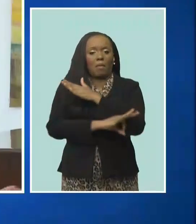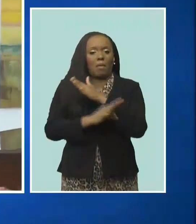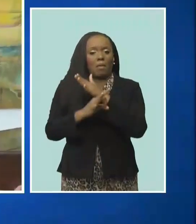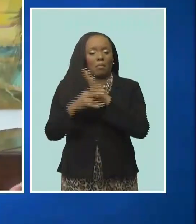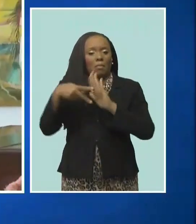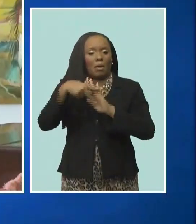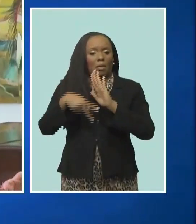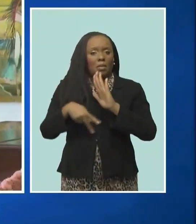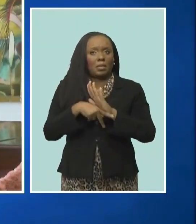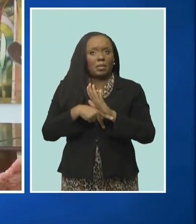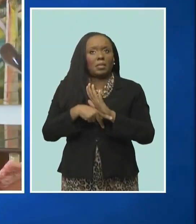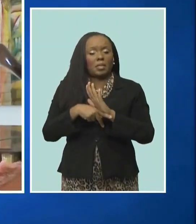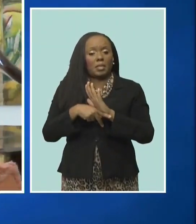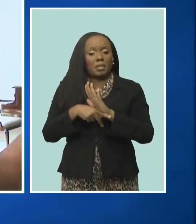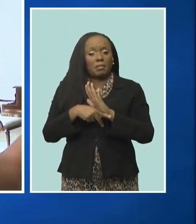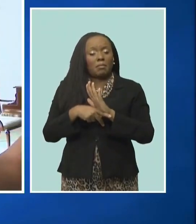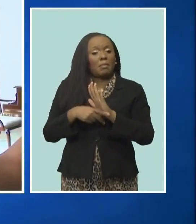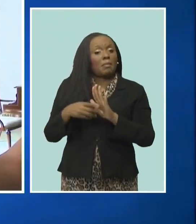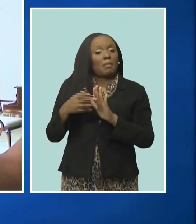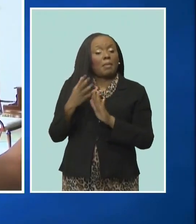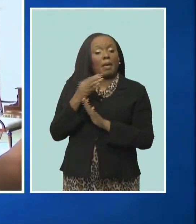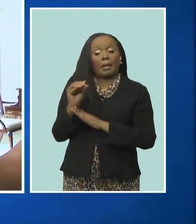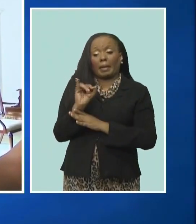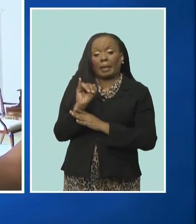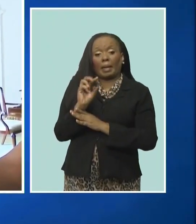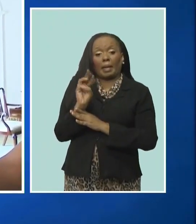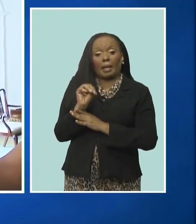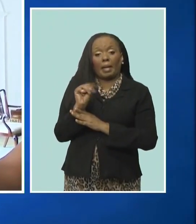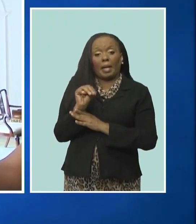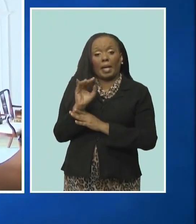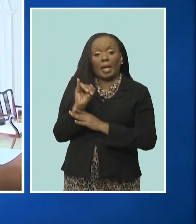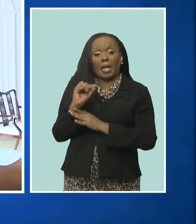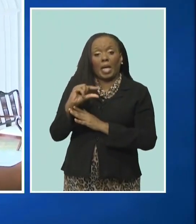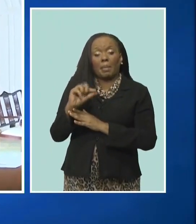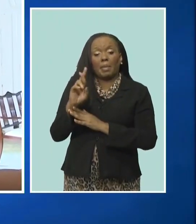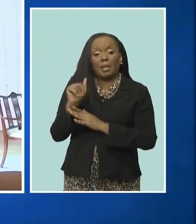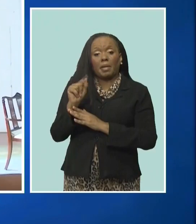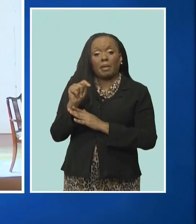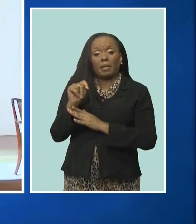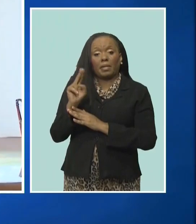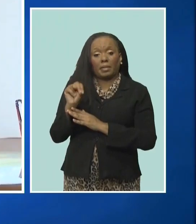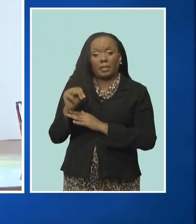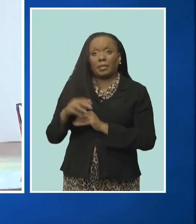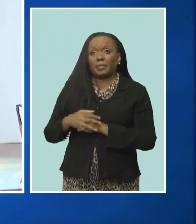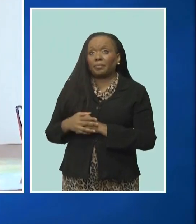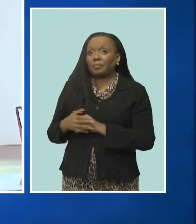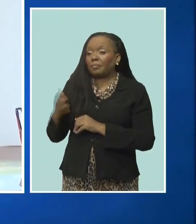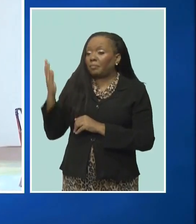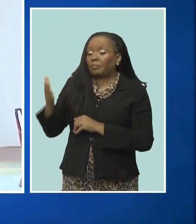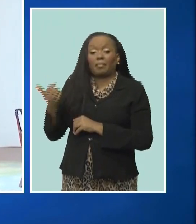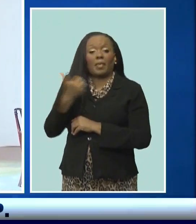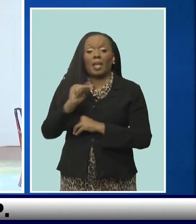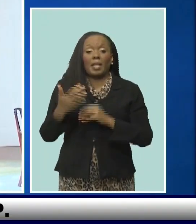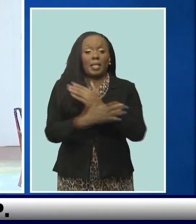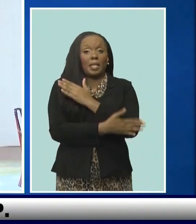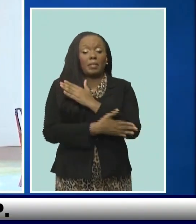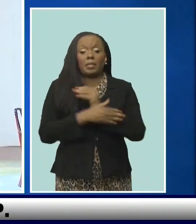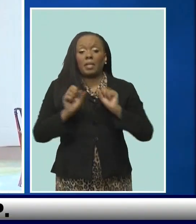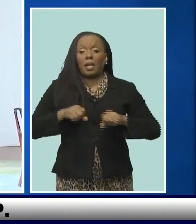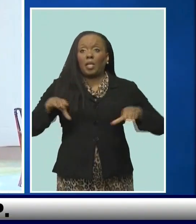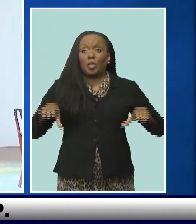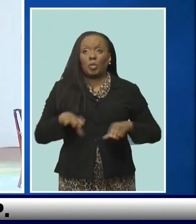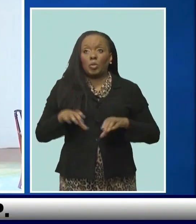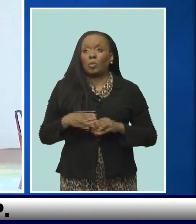immigration. You have to respect the fact that a sovereign country can do what it needs to do to protect its own